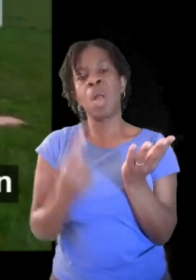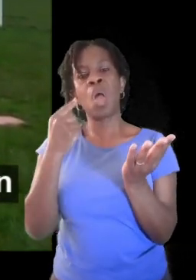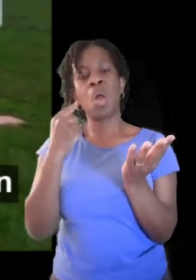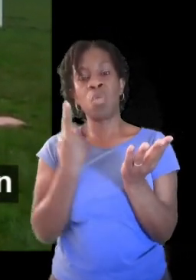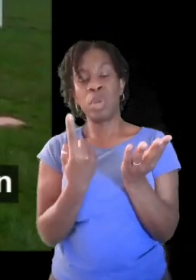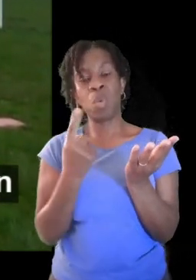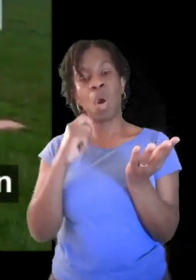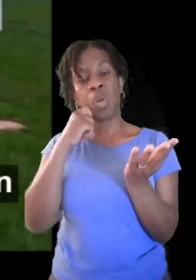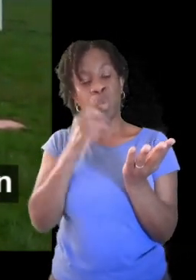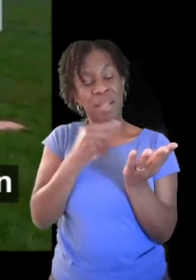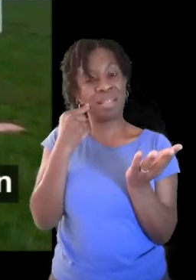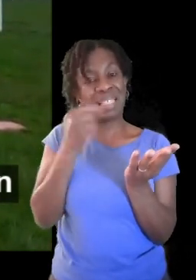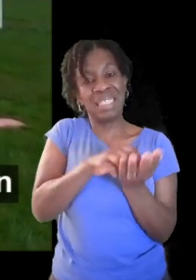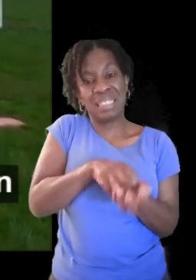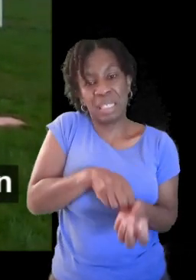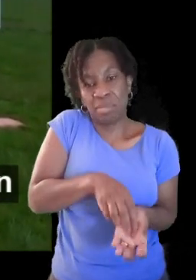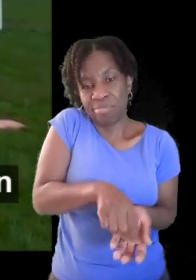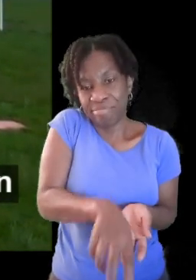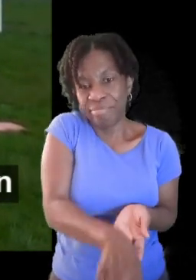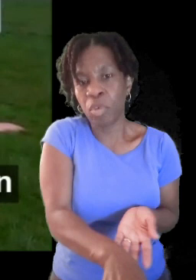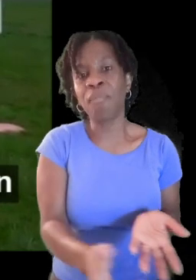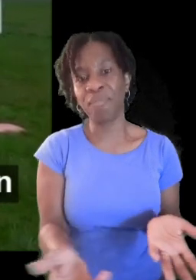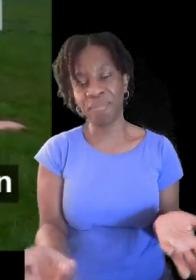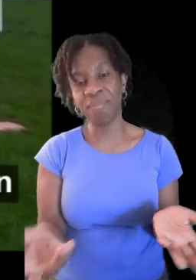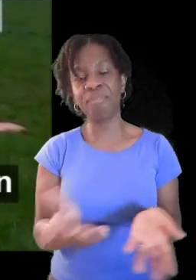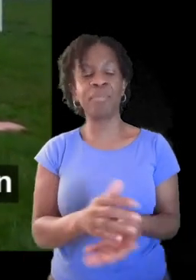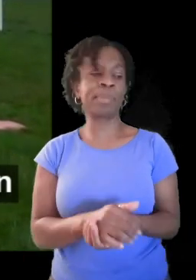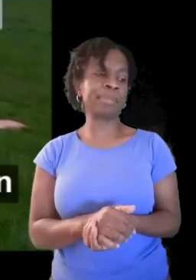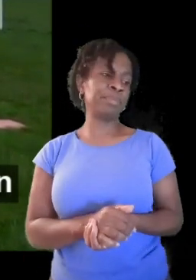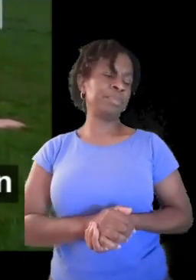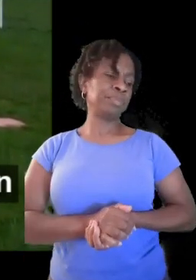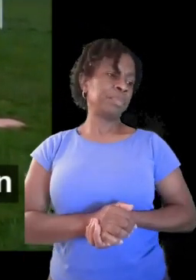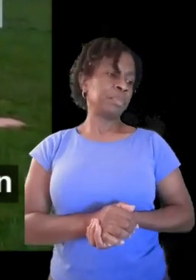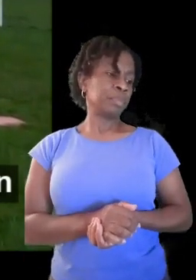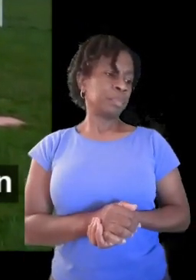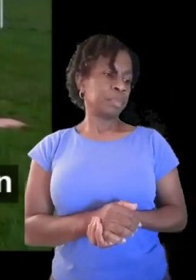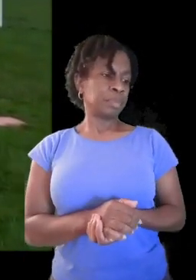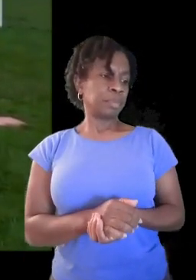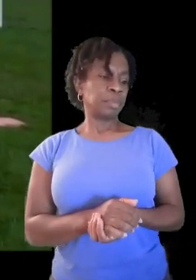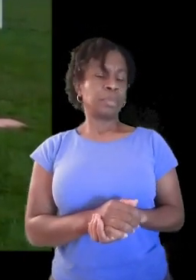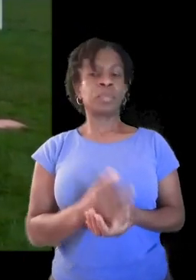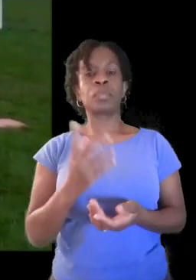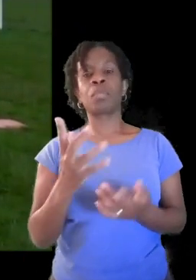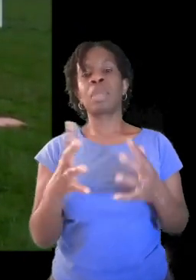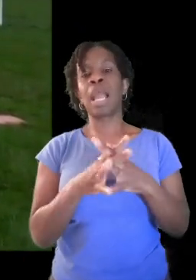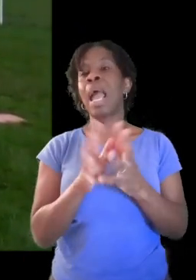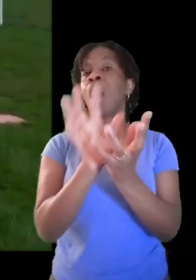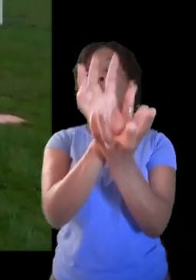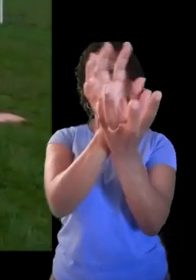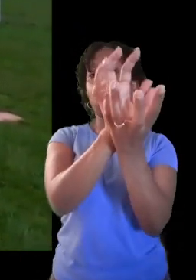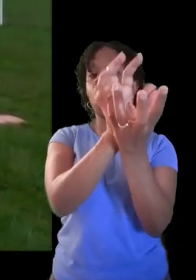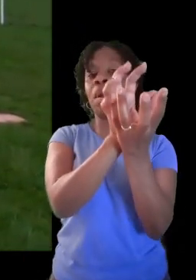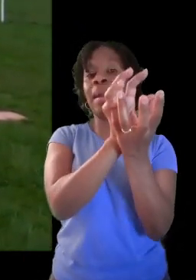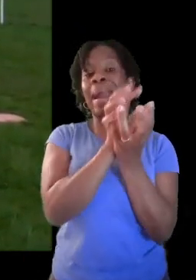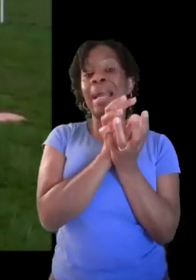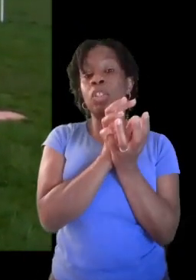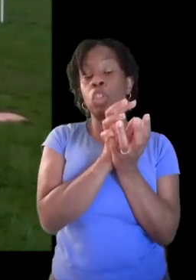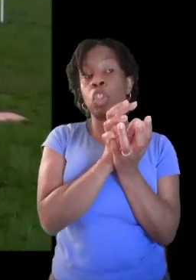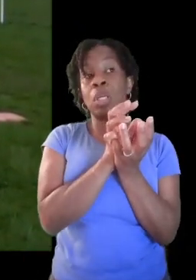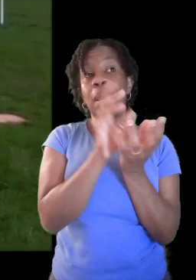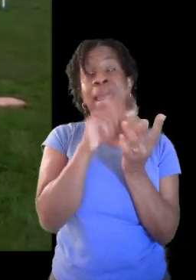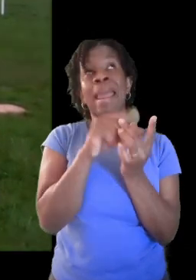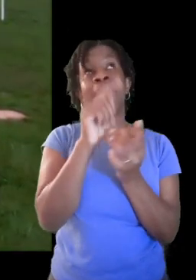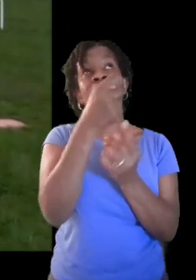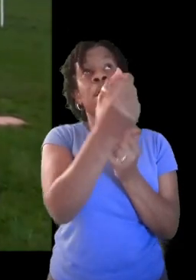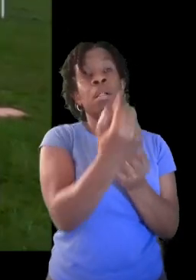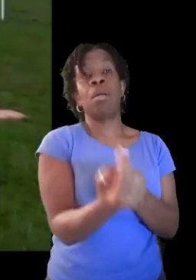glove if you don't have it secure in there. When you're going to catch a ball that has been hit high in the